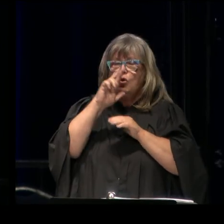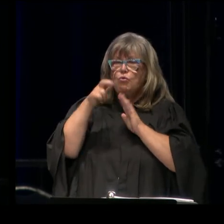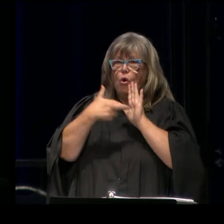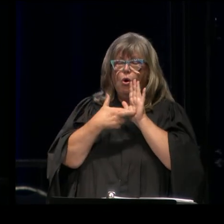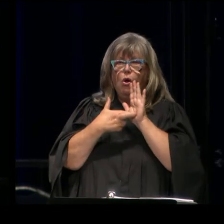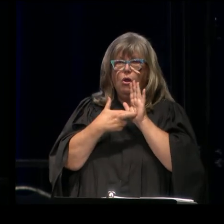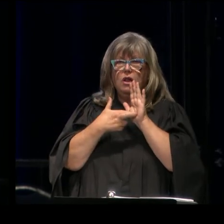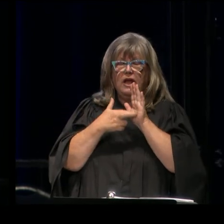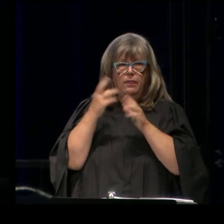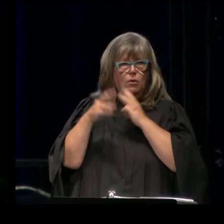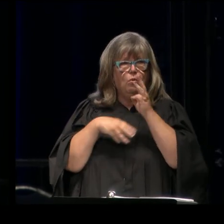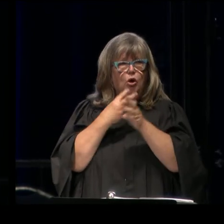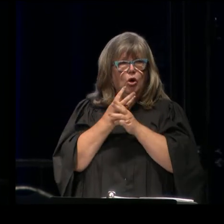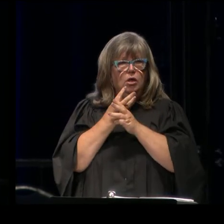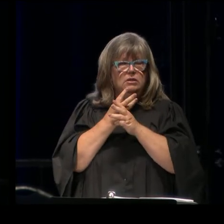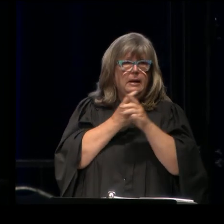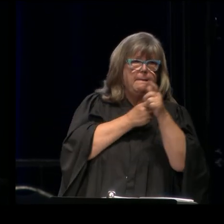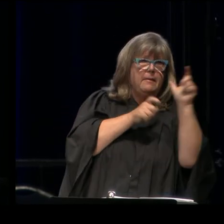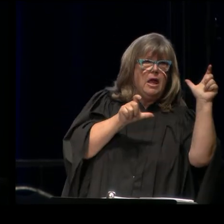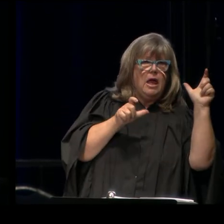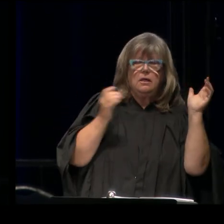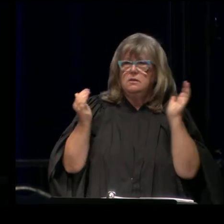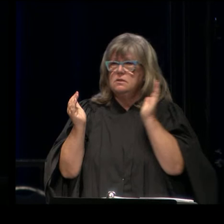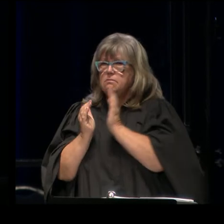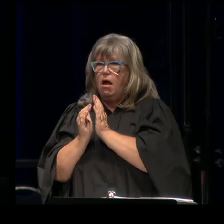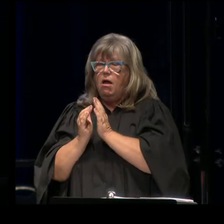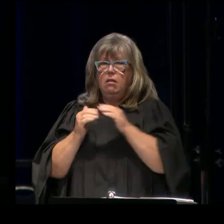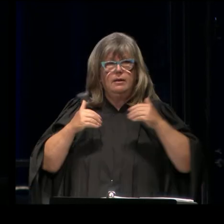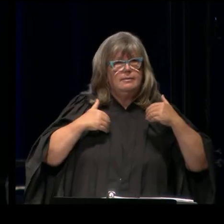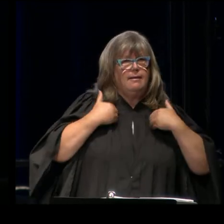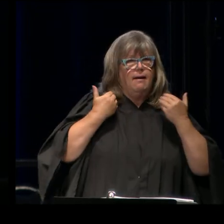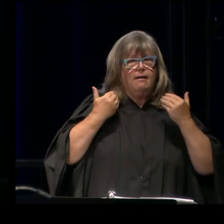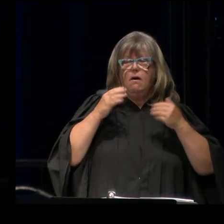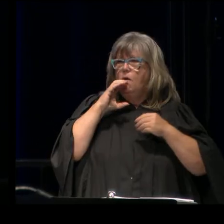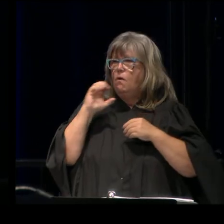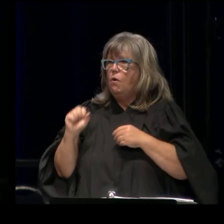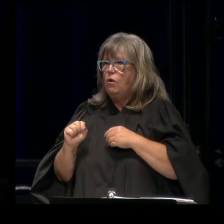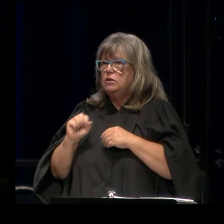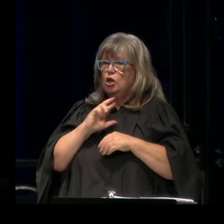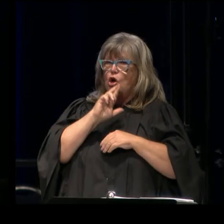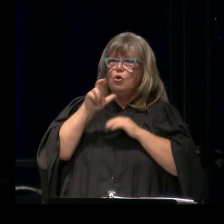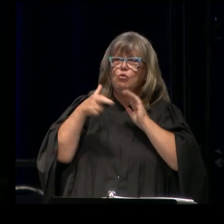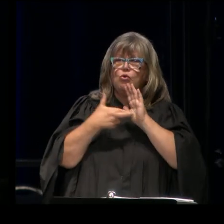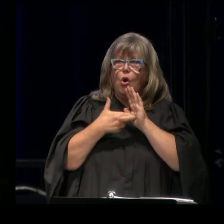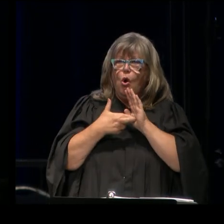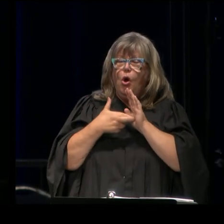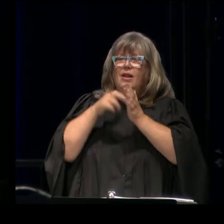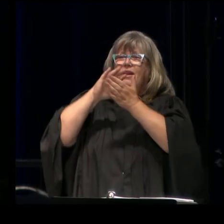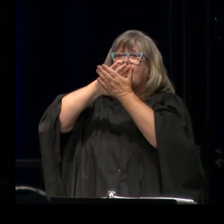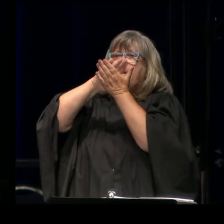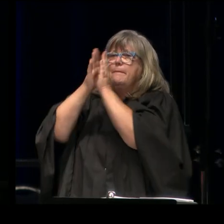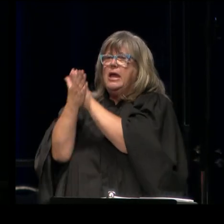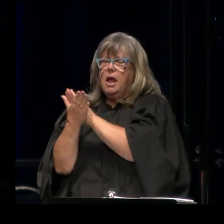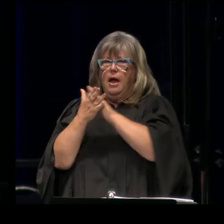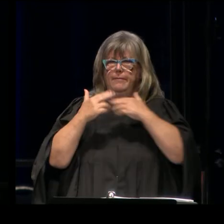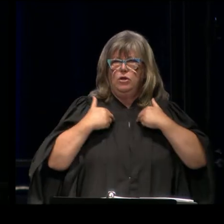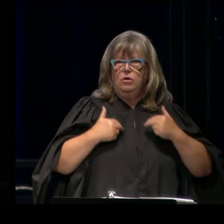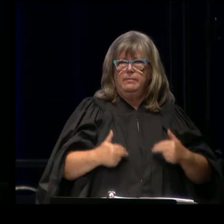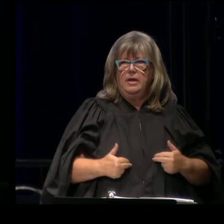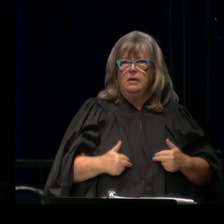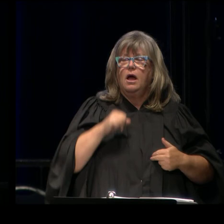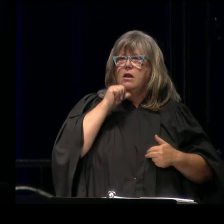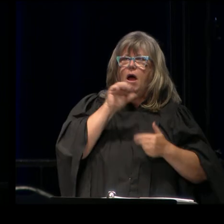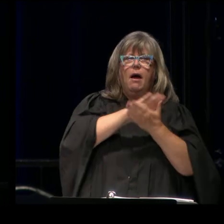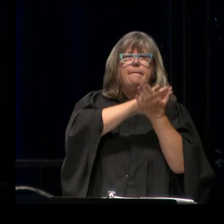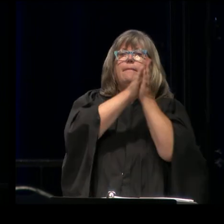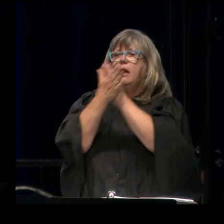world, small or big, young or old, our role is to humanize, not to politicize, and